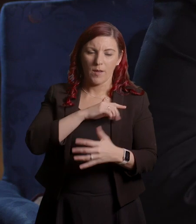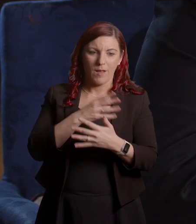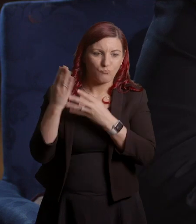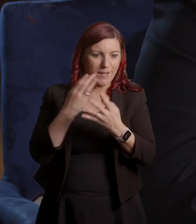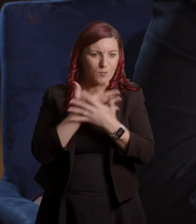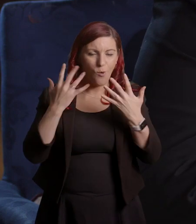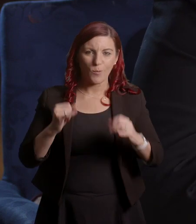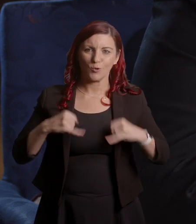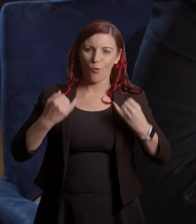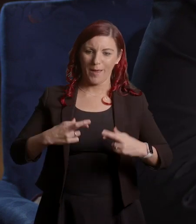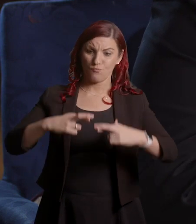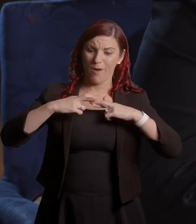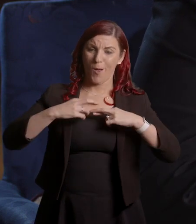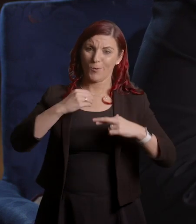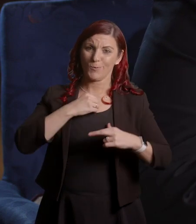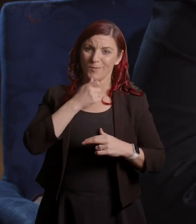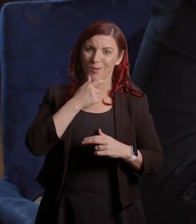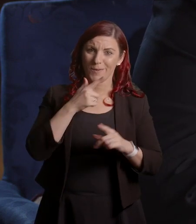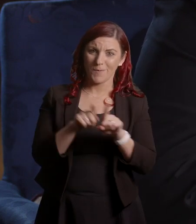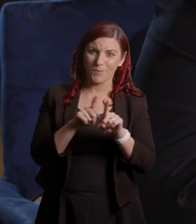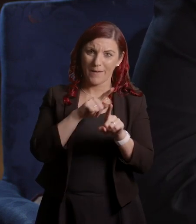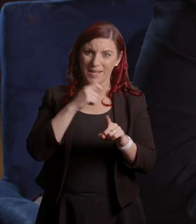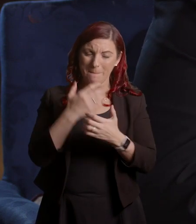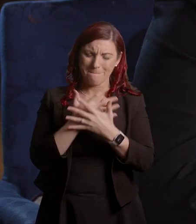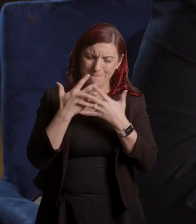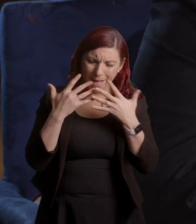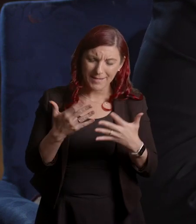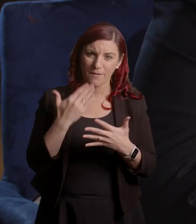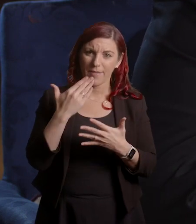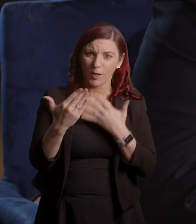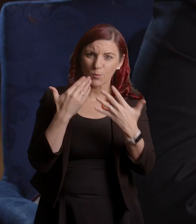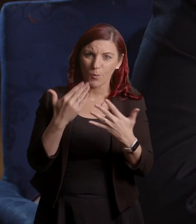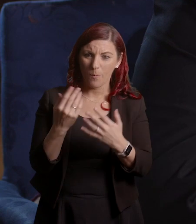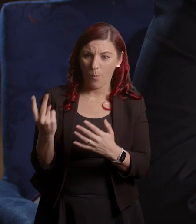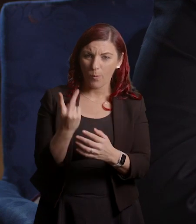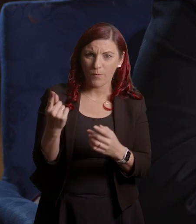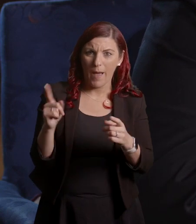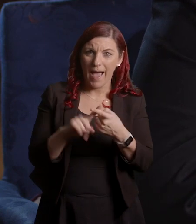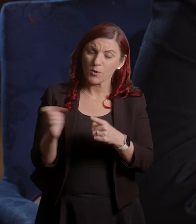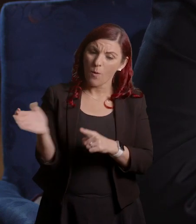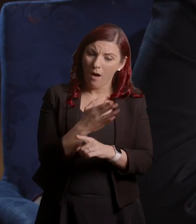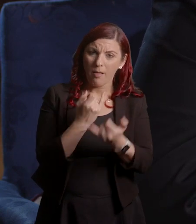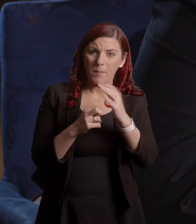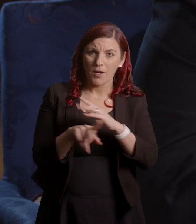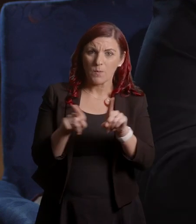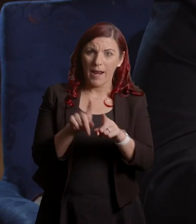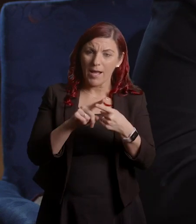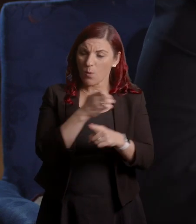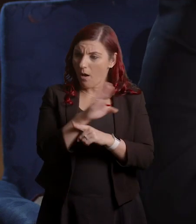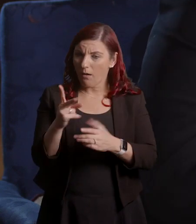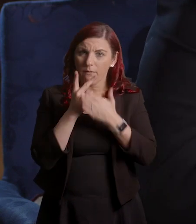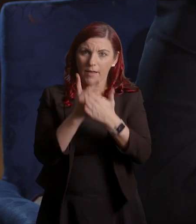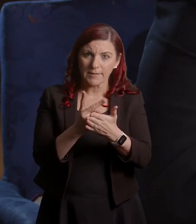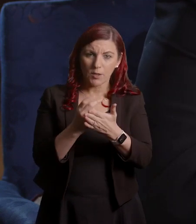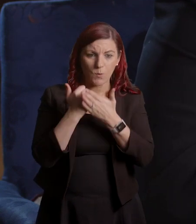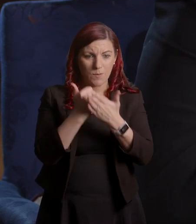bring so much joy and pride to the county. So I have to say a massive thank you to you both, and to all the players as well, but also to all